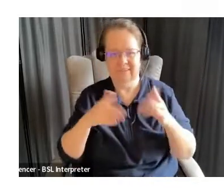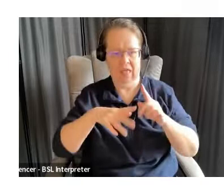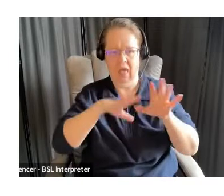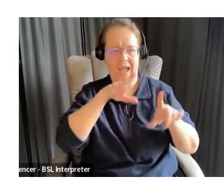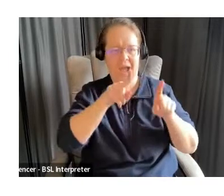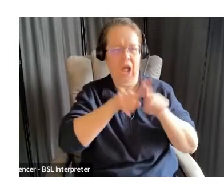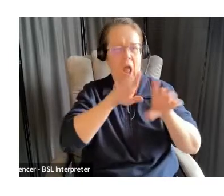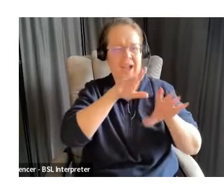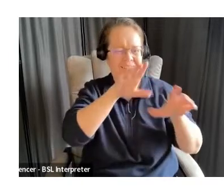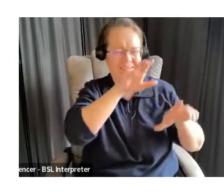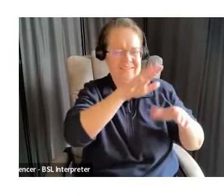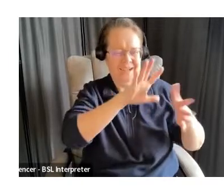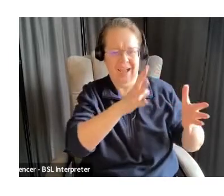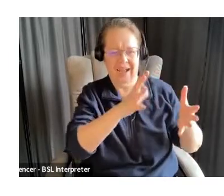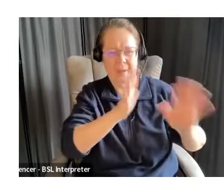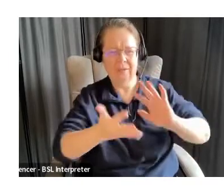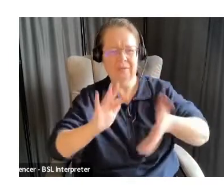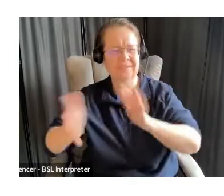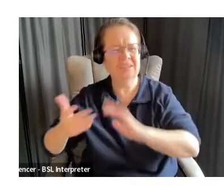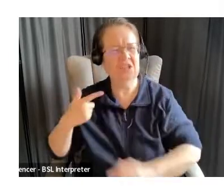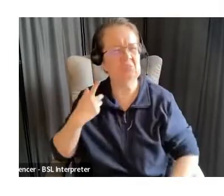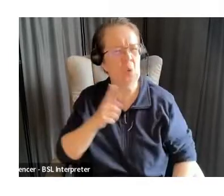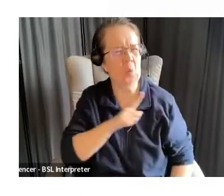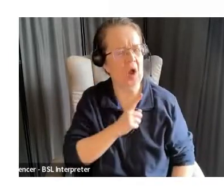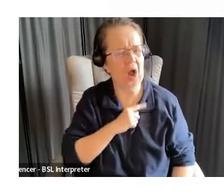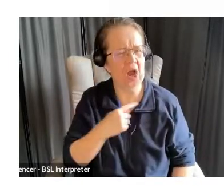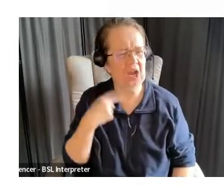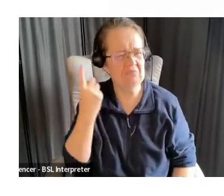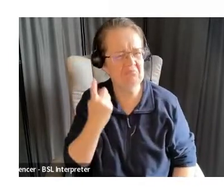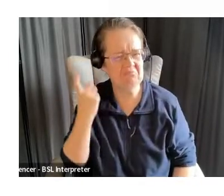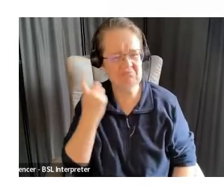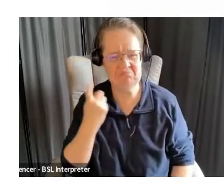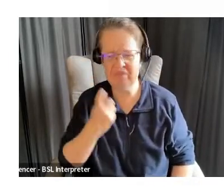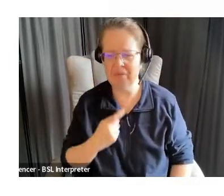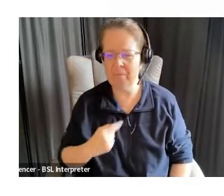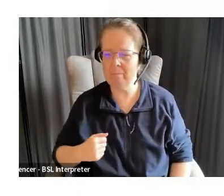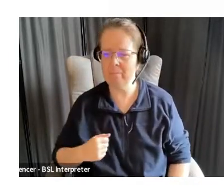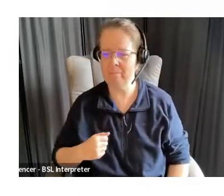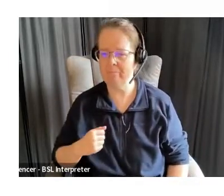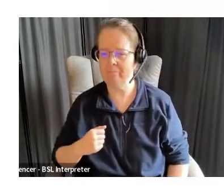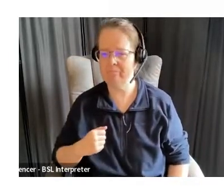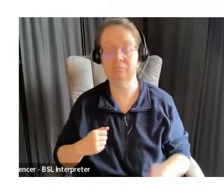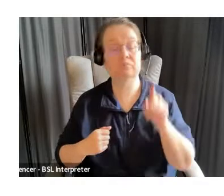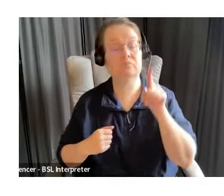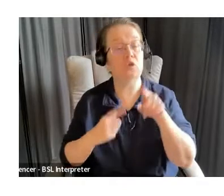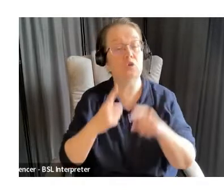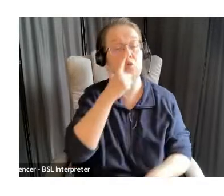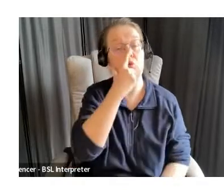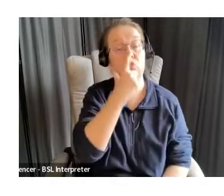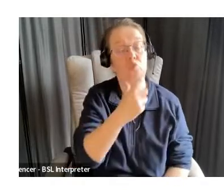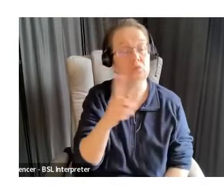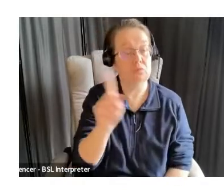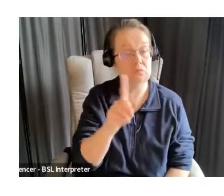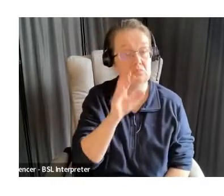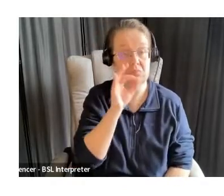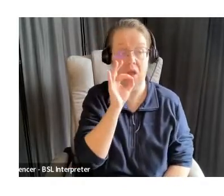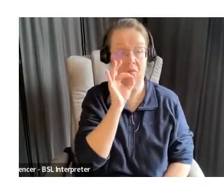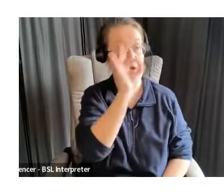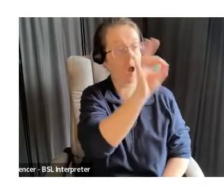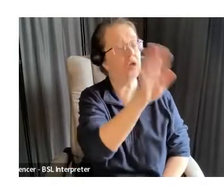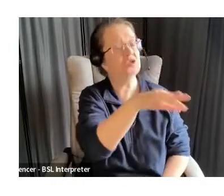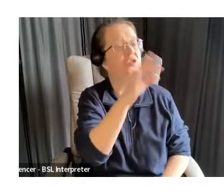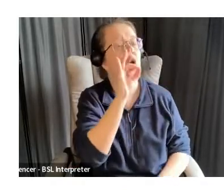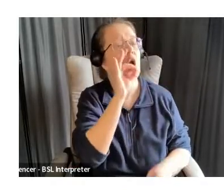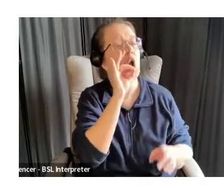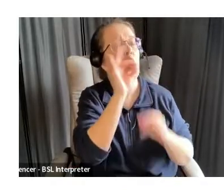patchy. I wonder why that is. Here's something that you could do. You could say, ask for the questions